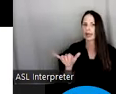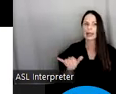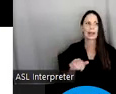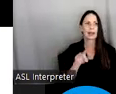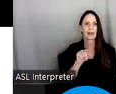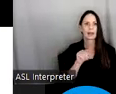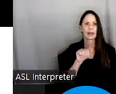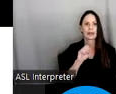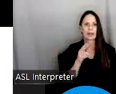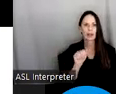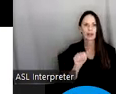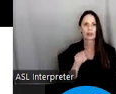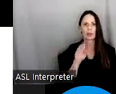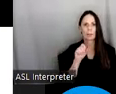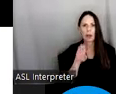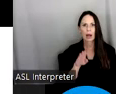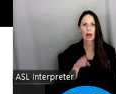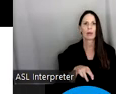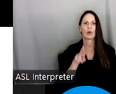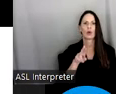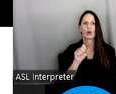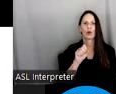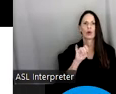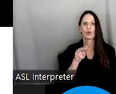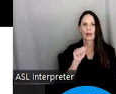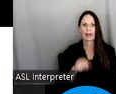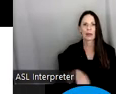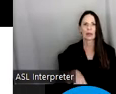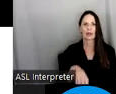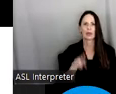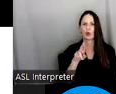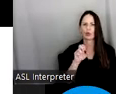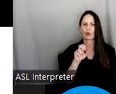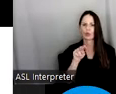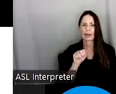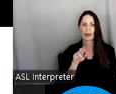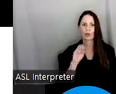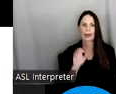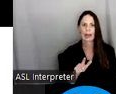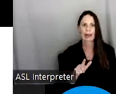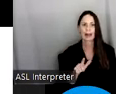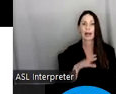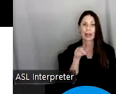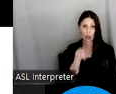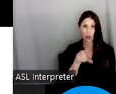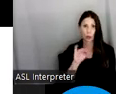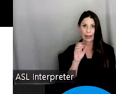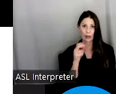Bob, Raina, Raquel, and you, Carolyn. okay, Those are the folks who volunteered. okay,